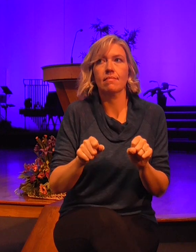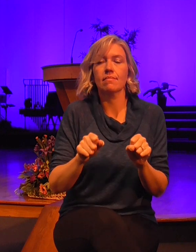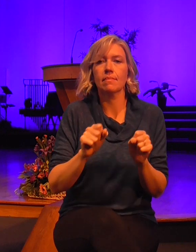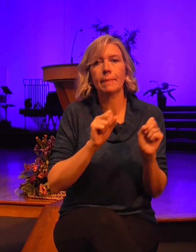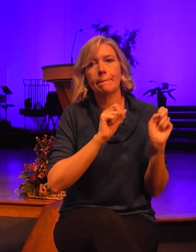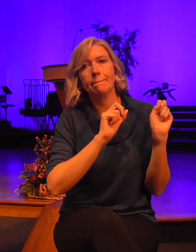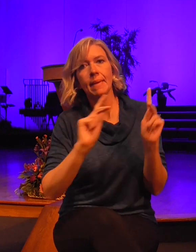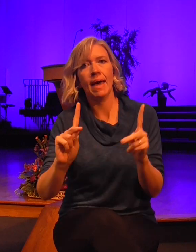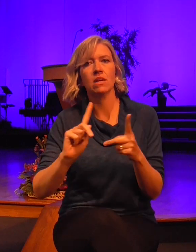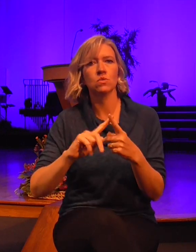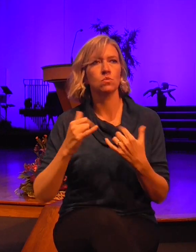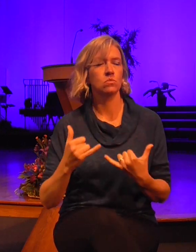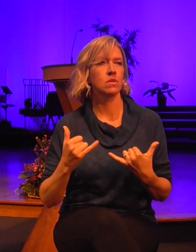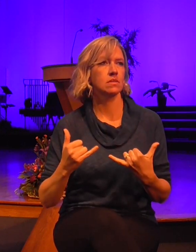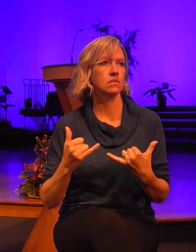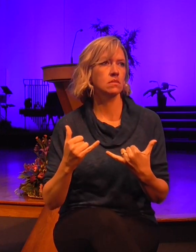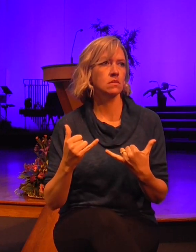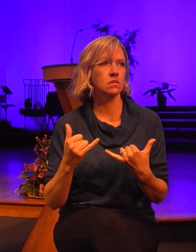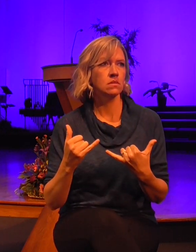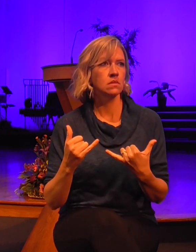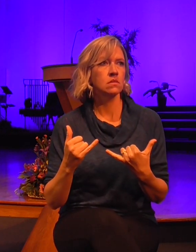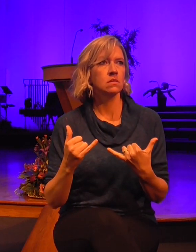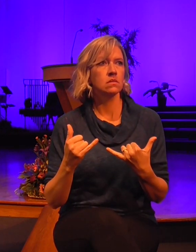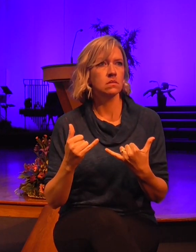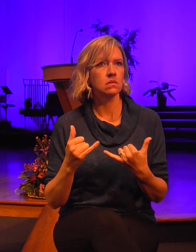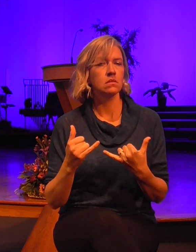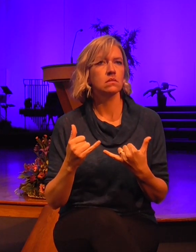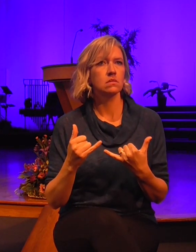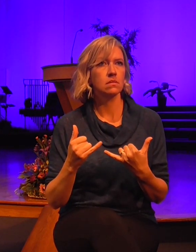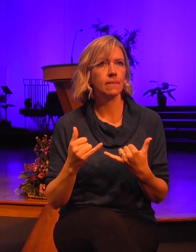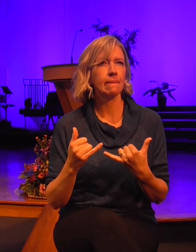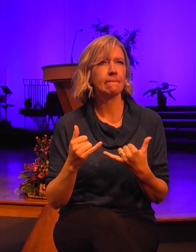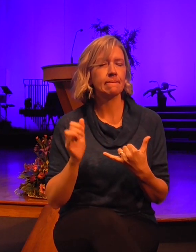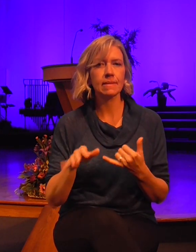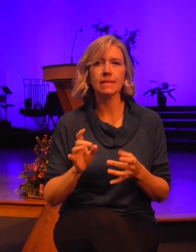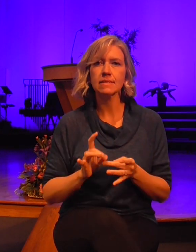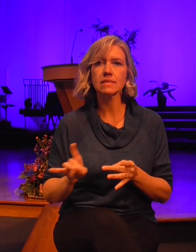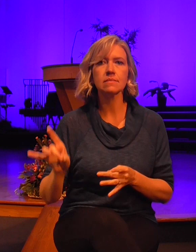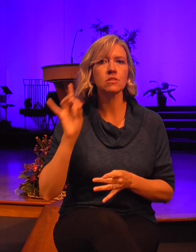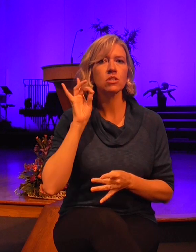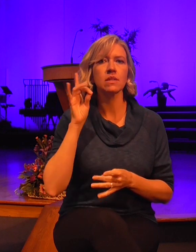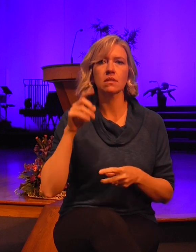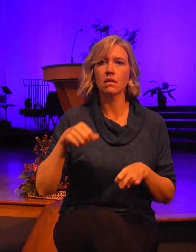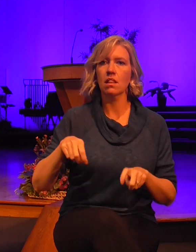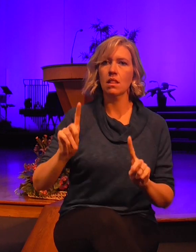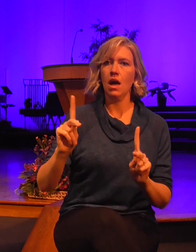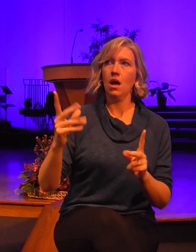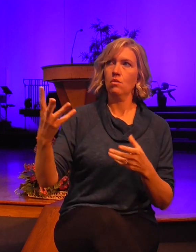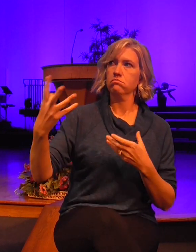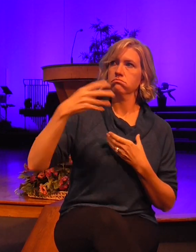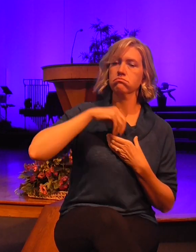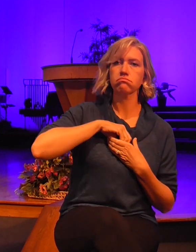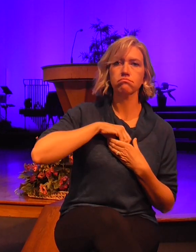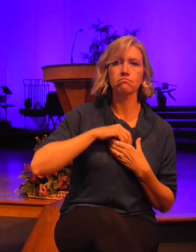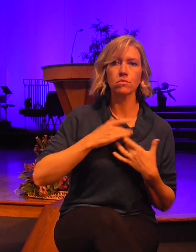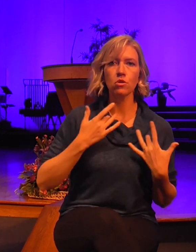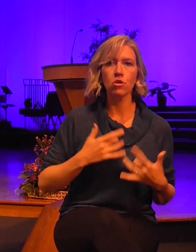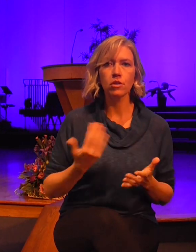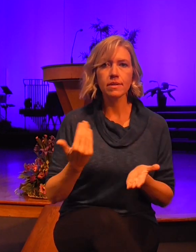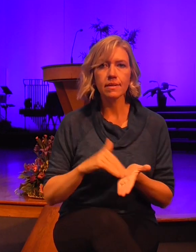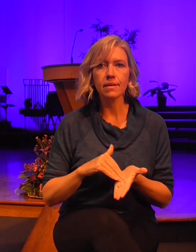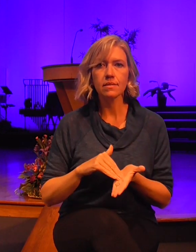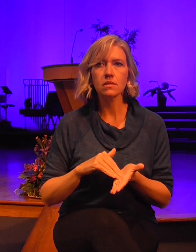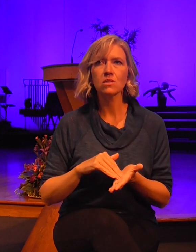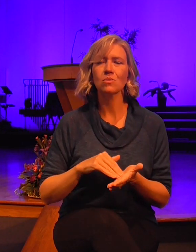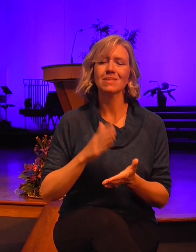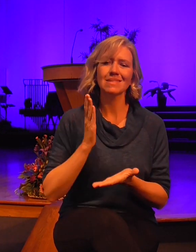into the present moment. We allow Spirit into our heart again. We stop fighting